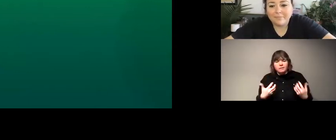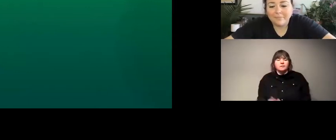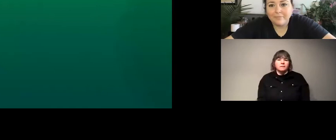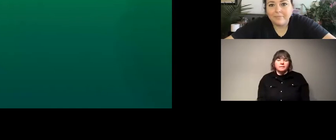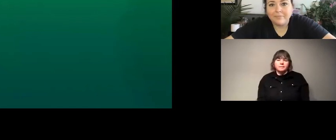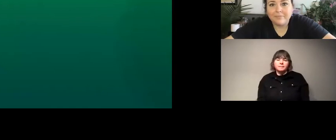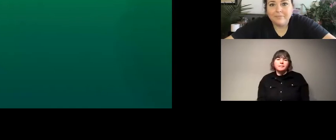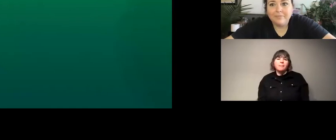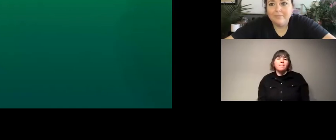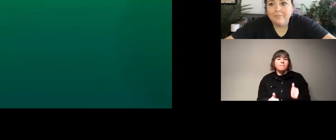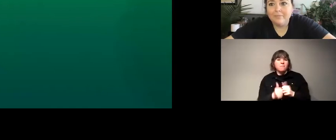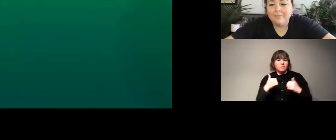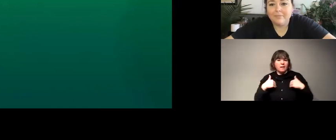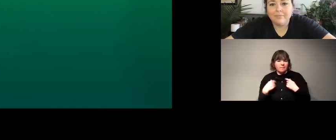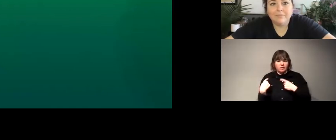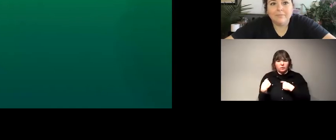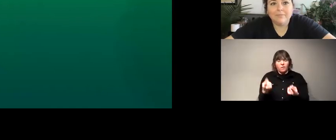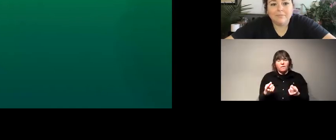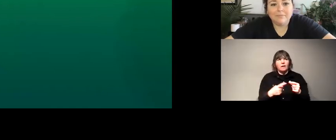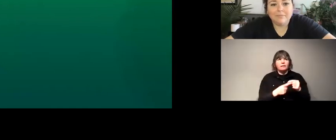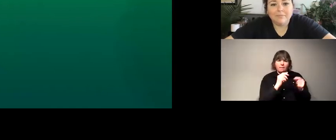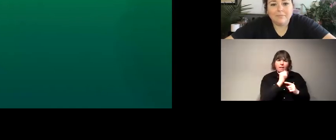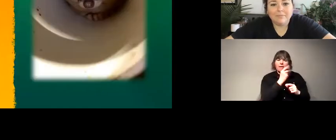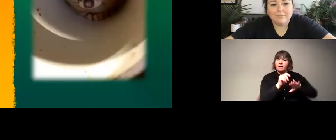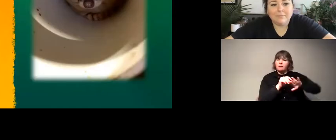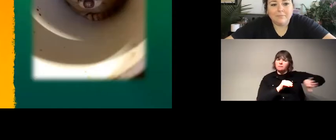all the animals that you've seen so far, except the alpacas, are nocturnal.